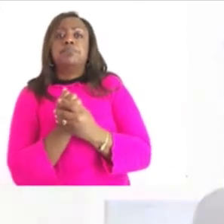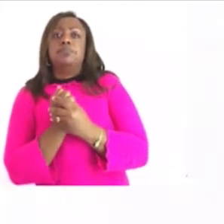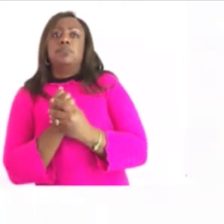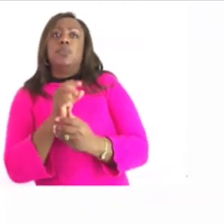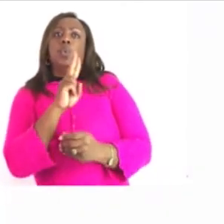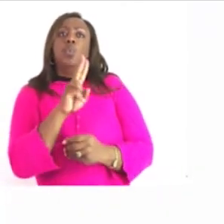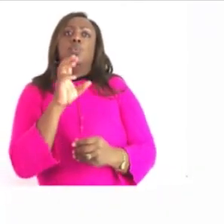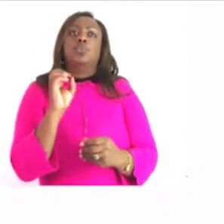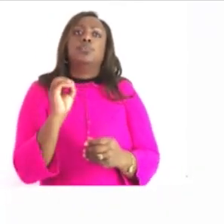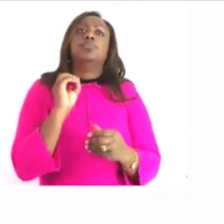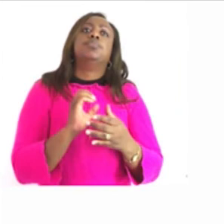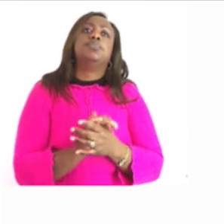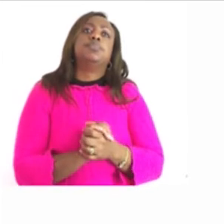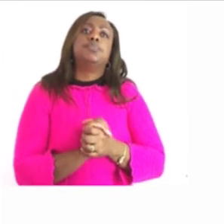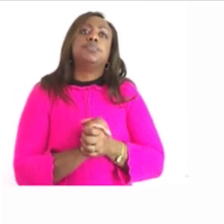20.